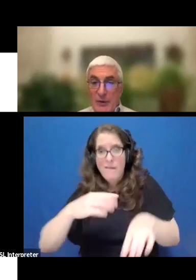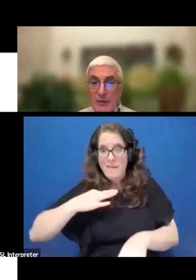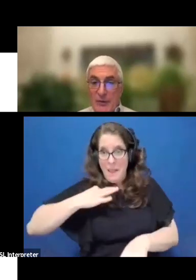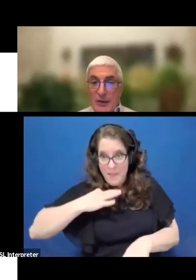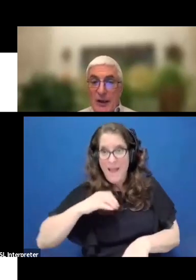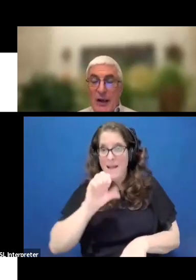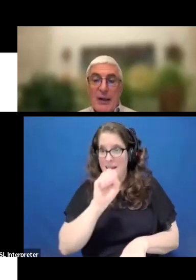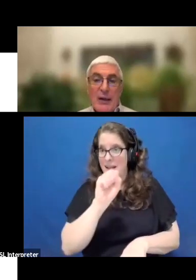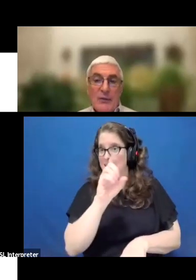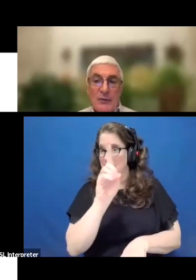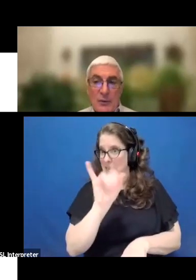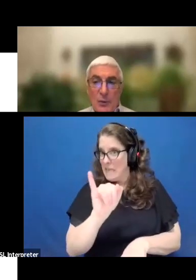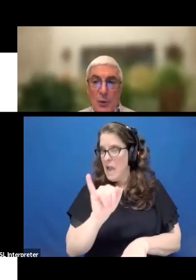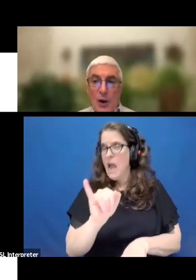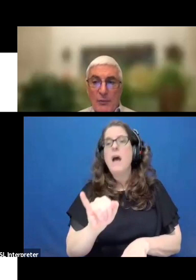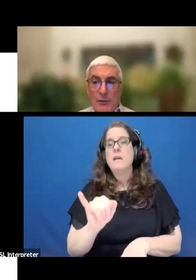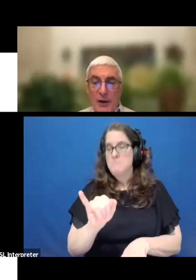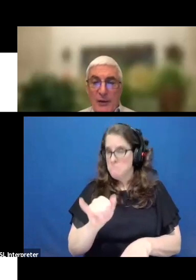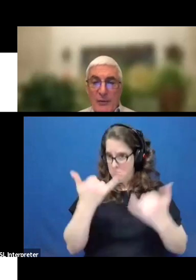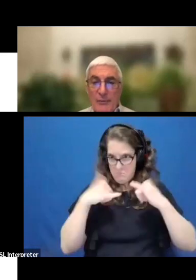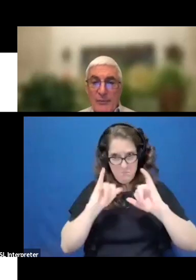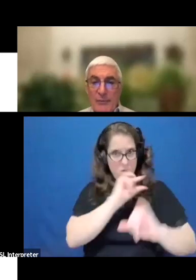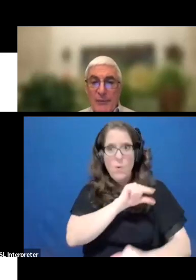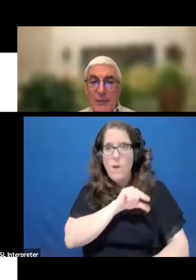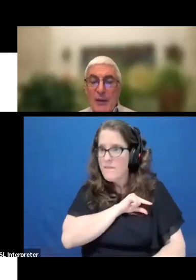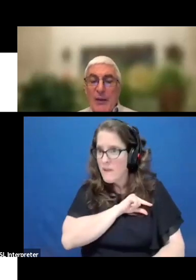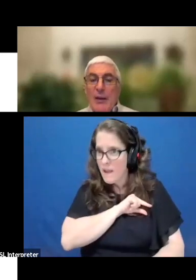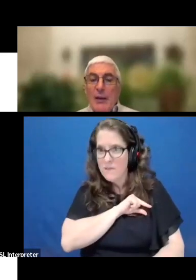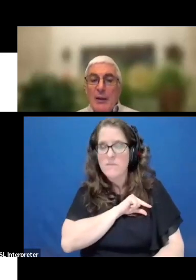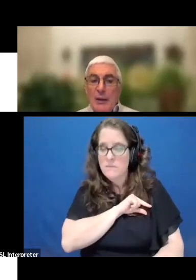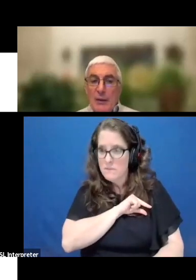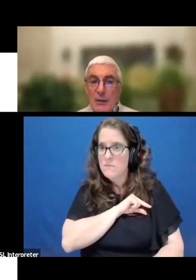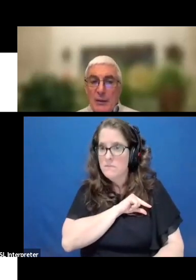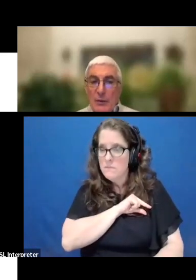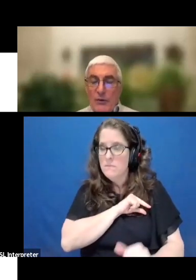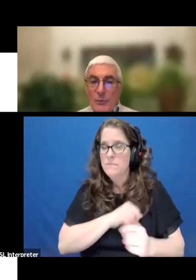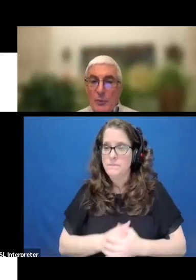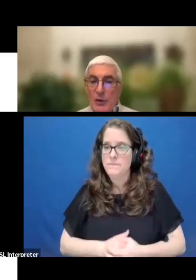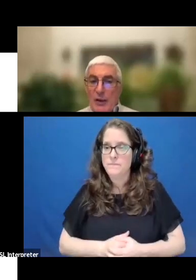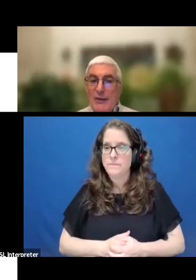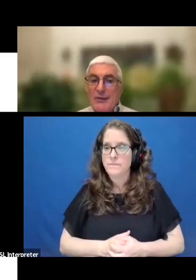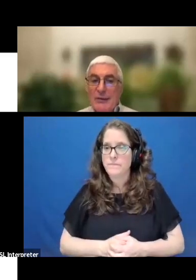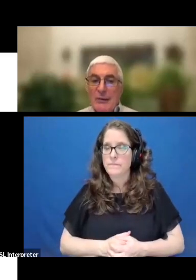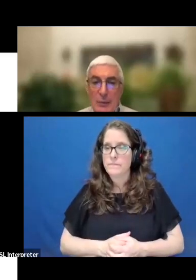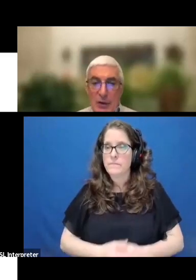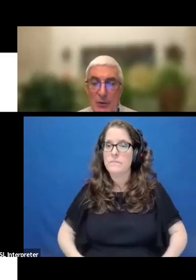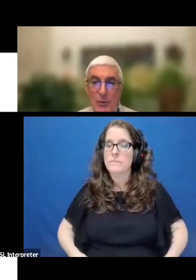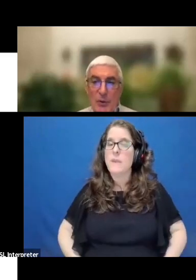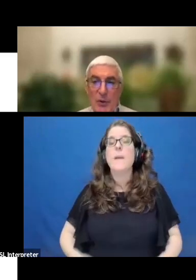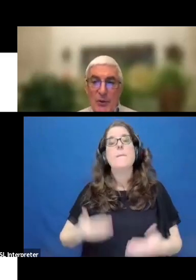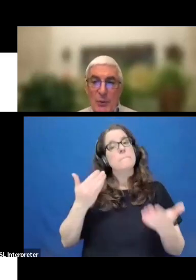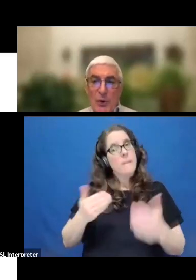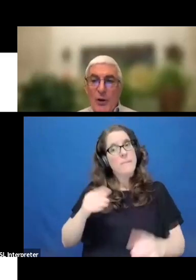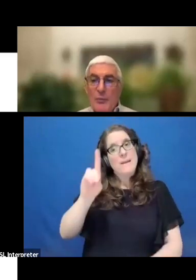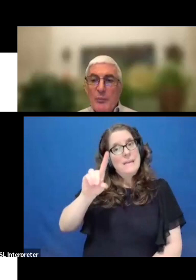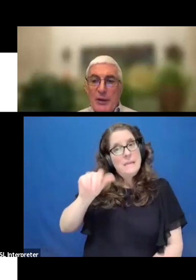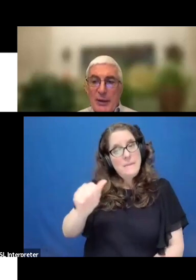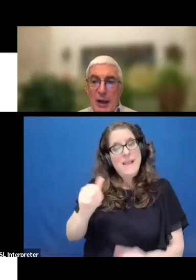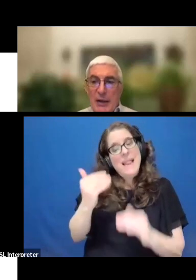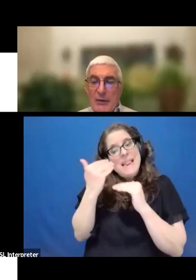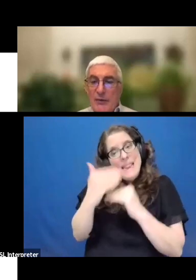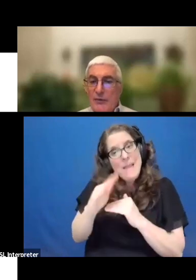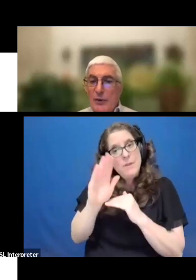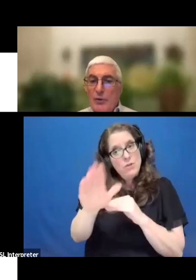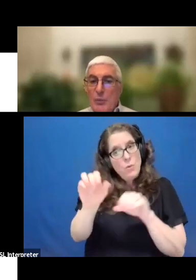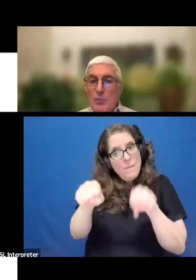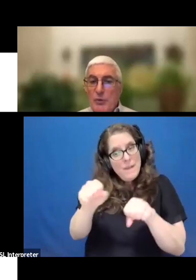for SSDI and still qualified. Your disability has to limit your ability to work, but